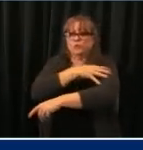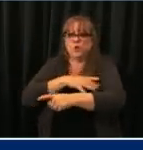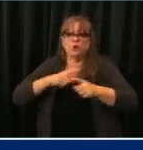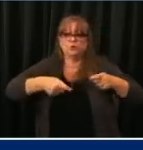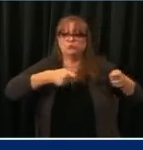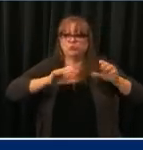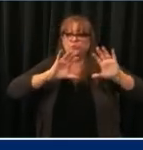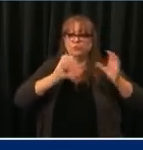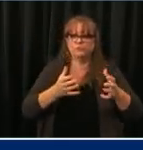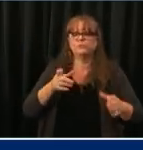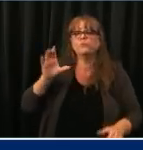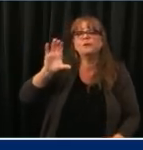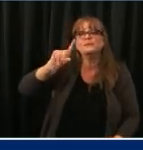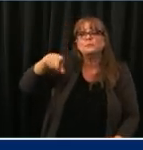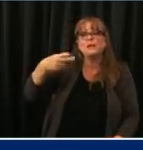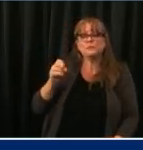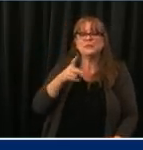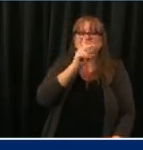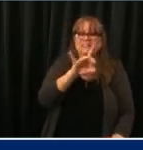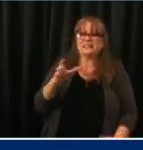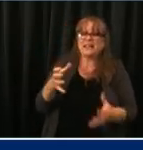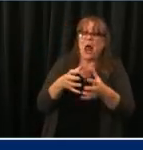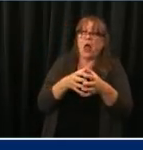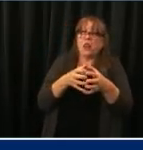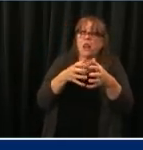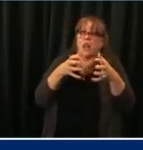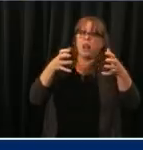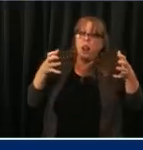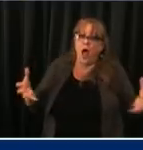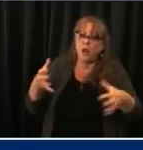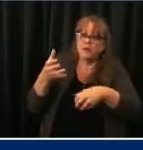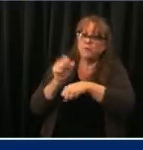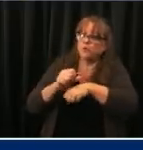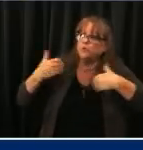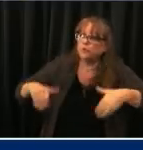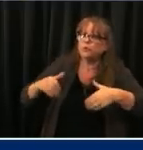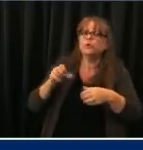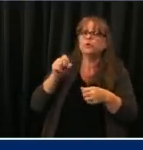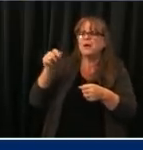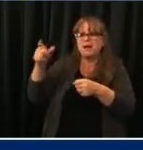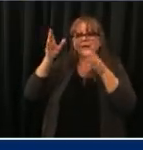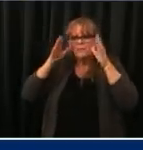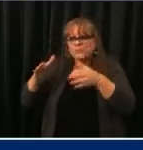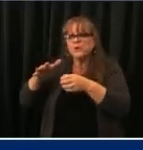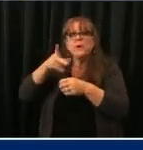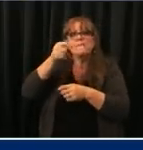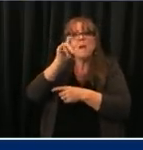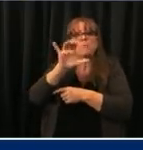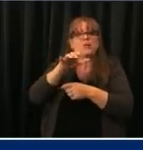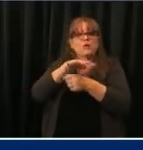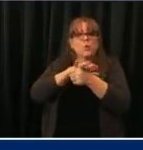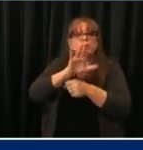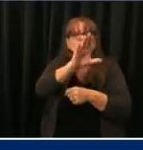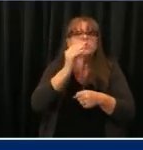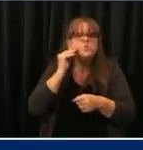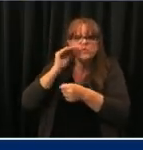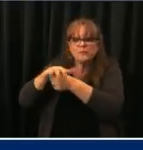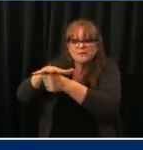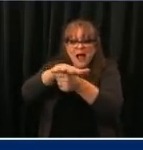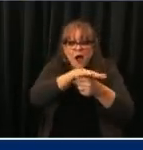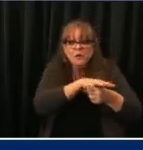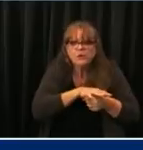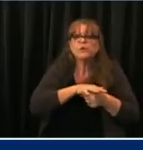and beyond. I also want to thank our local public health professionals for their critical work in a very challenging time. Before we even